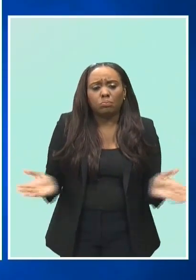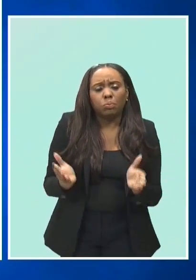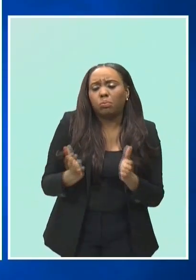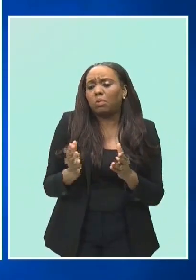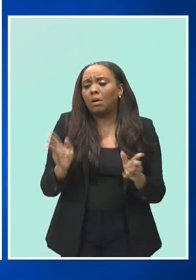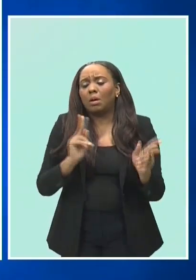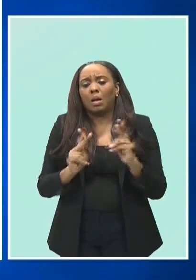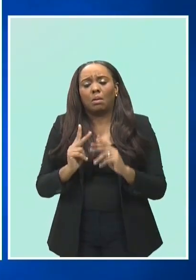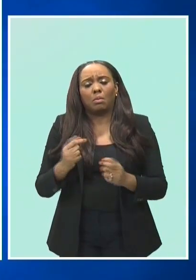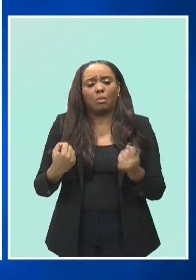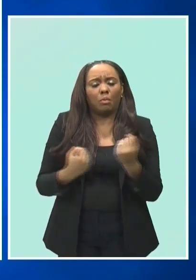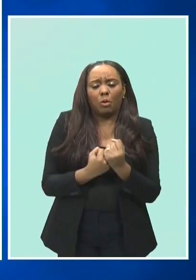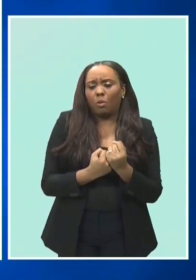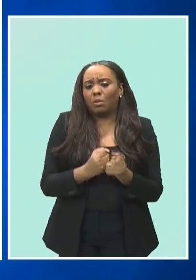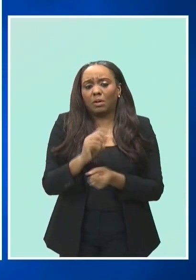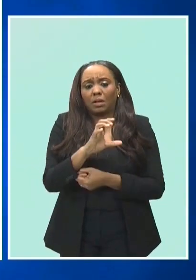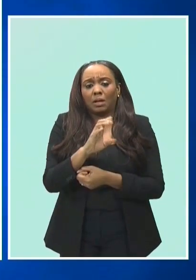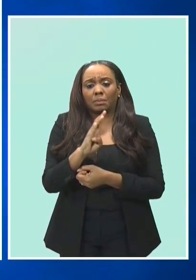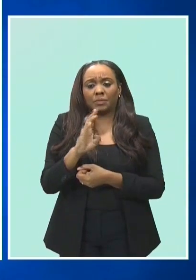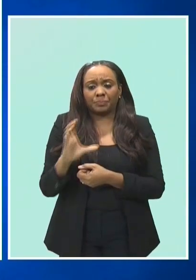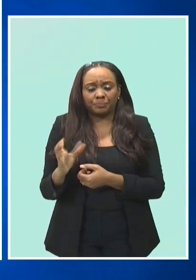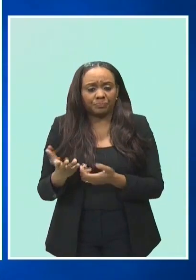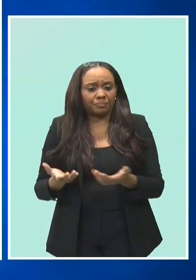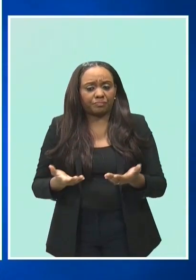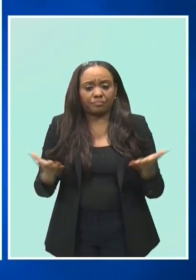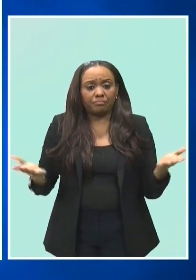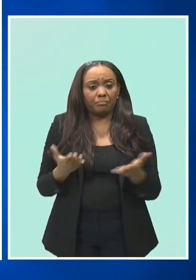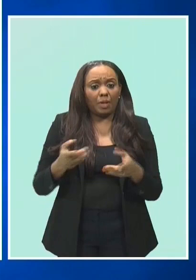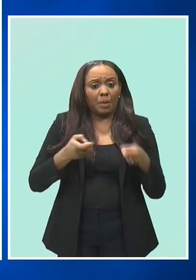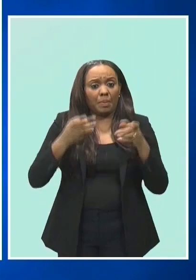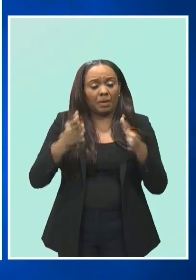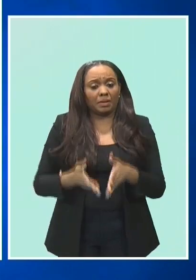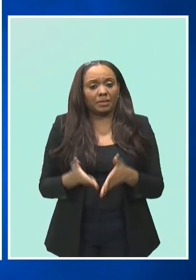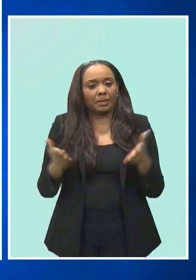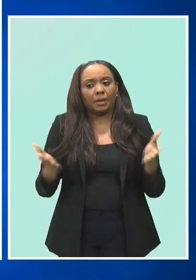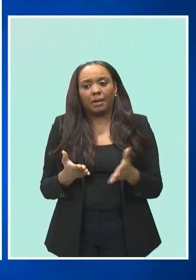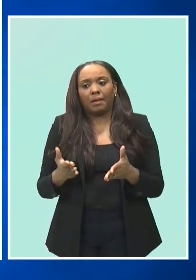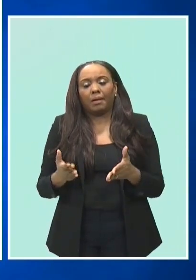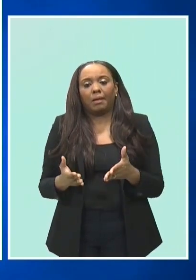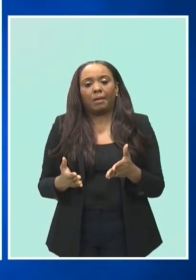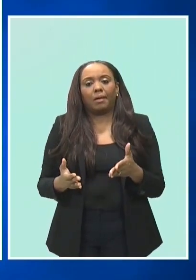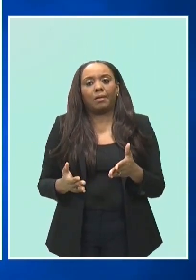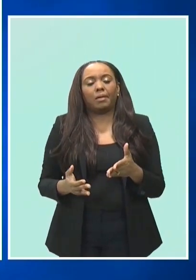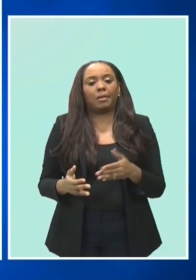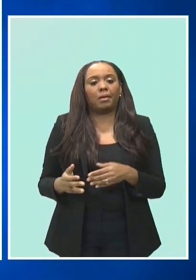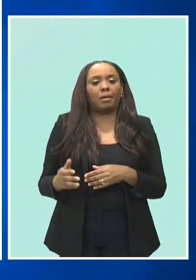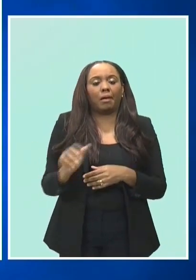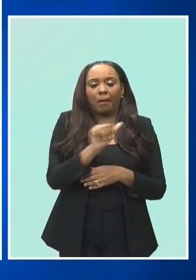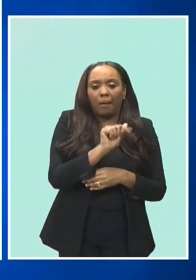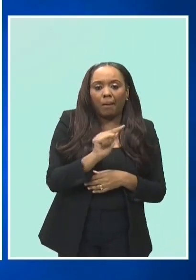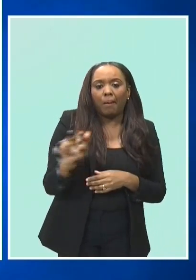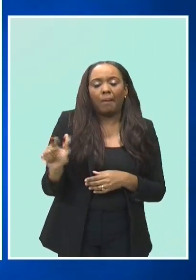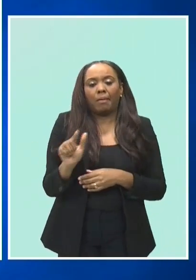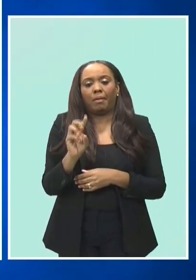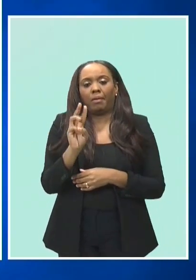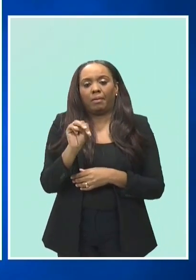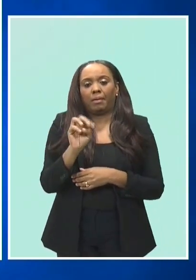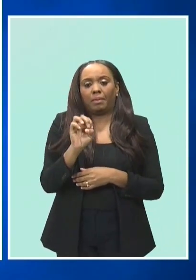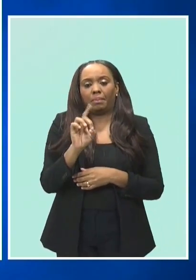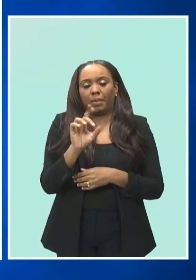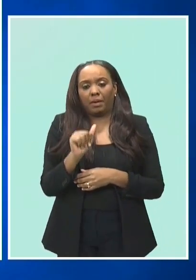know, from CBC, the senior management here, virtually all of the media houses of